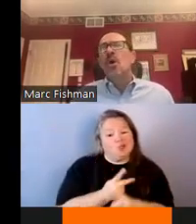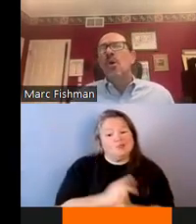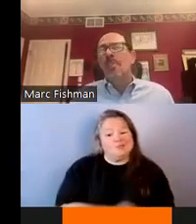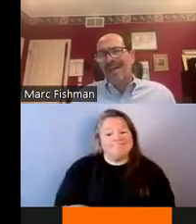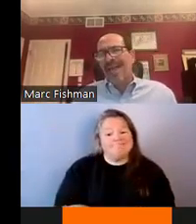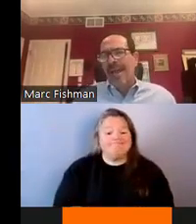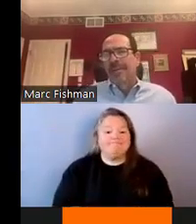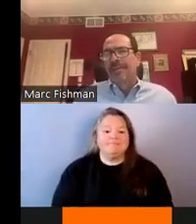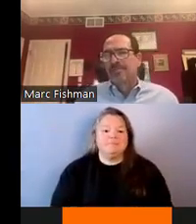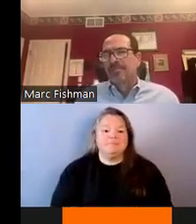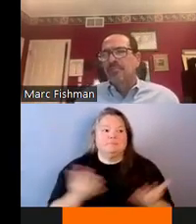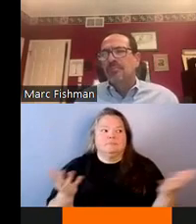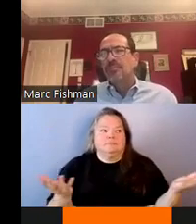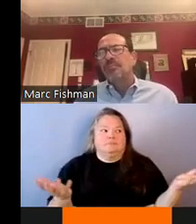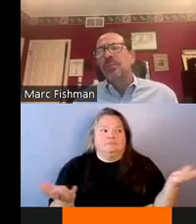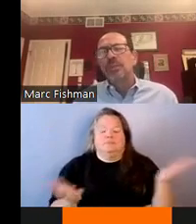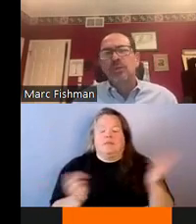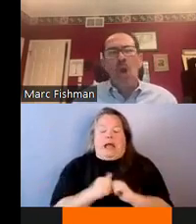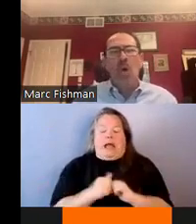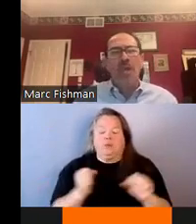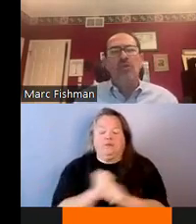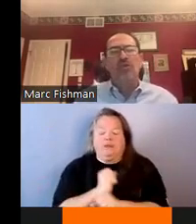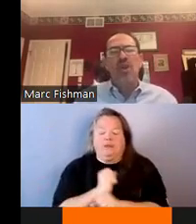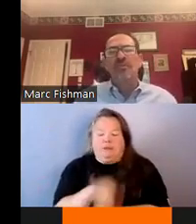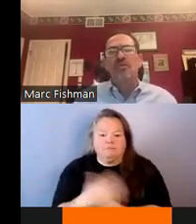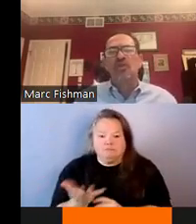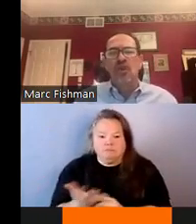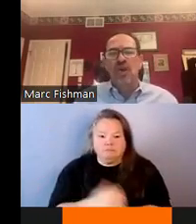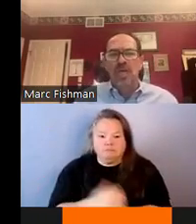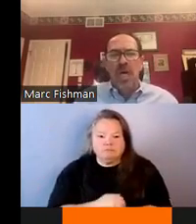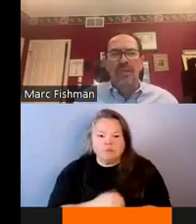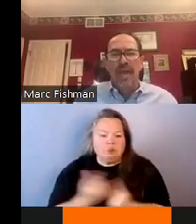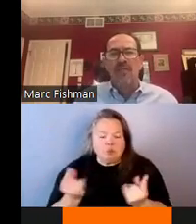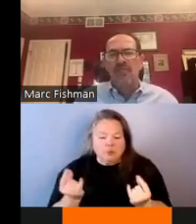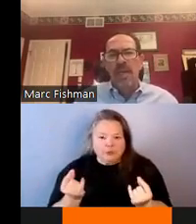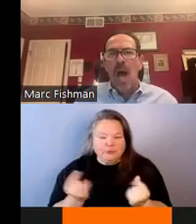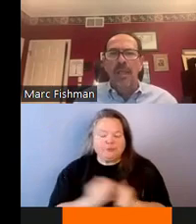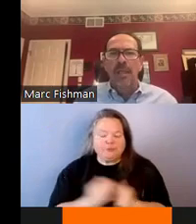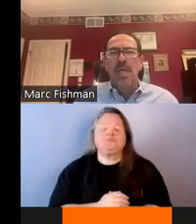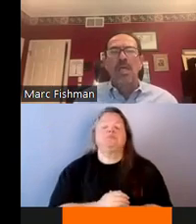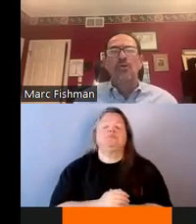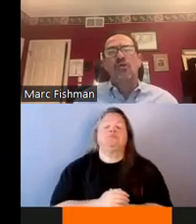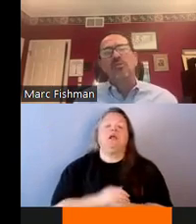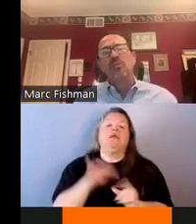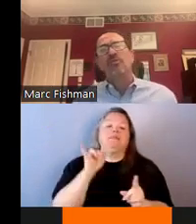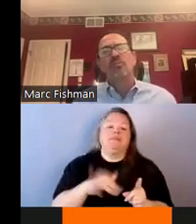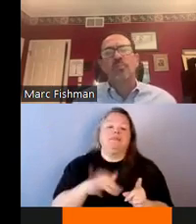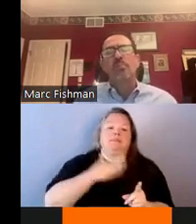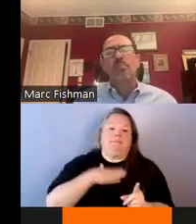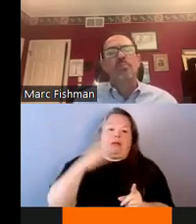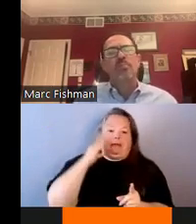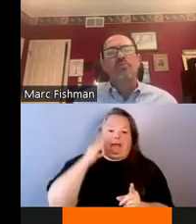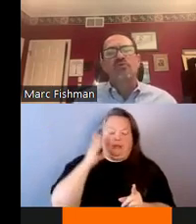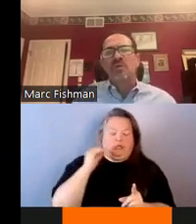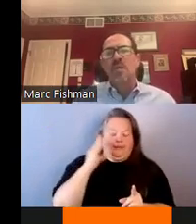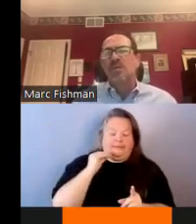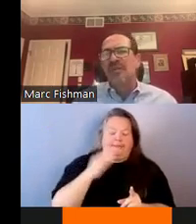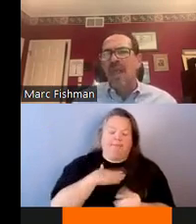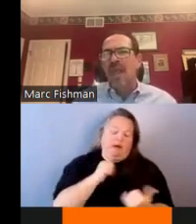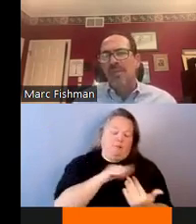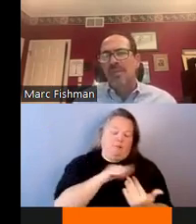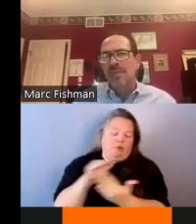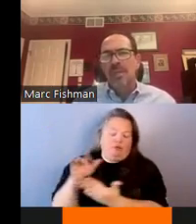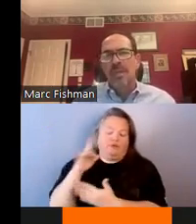So what do we do about that? So here's some of the journey that I've been on in terms of